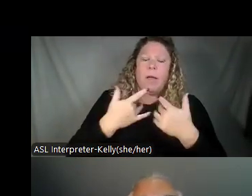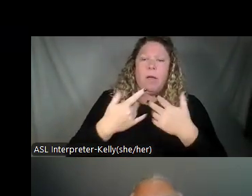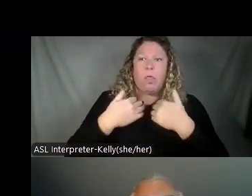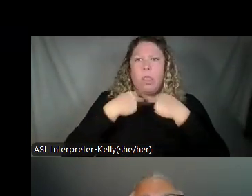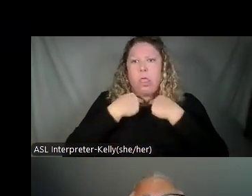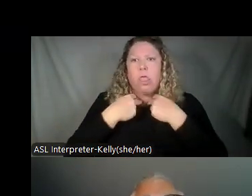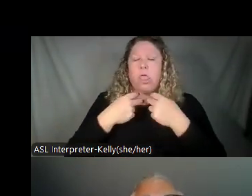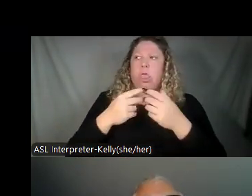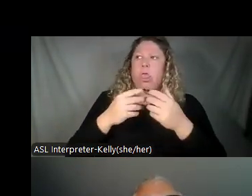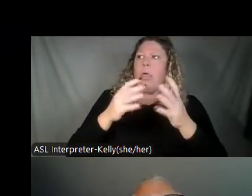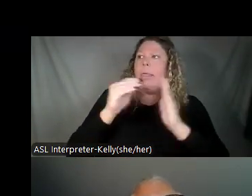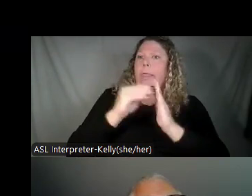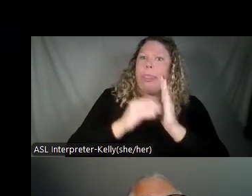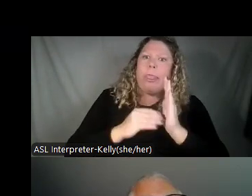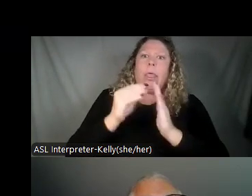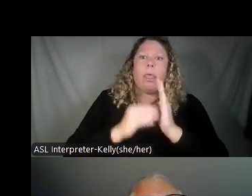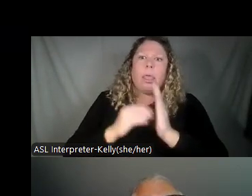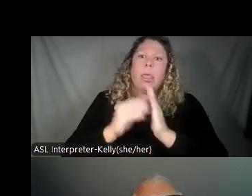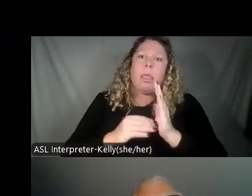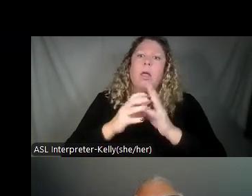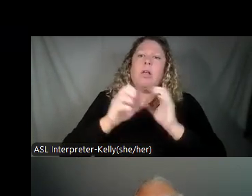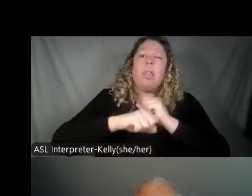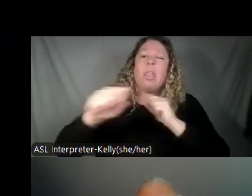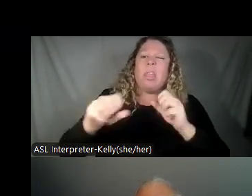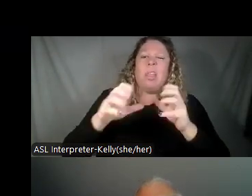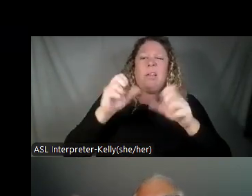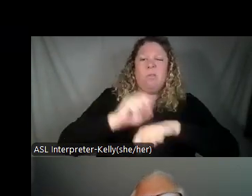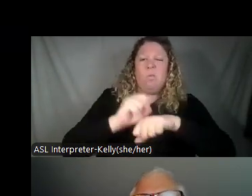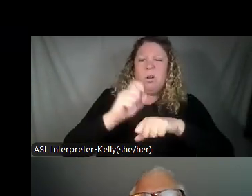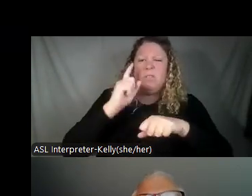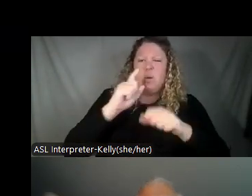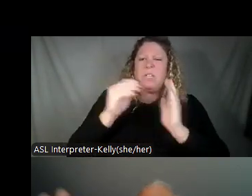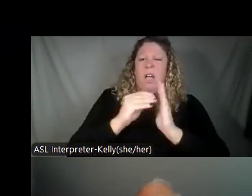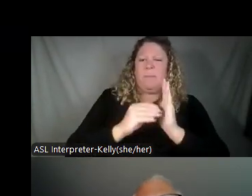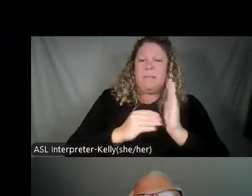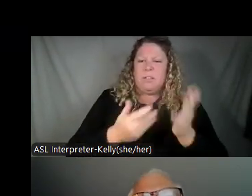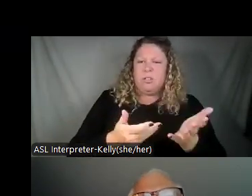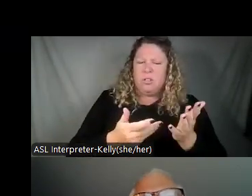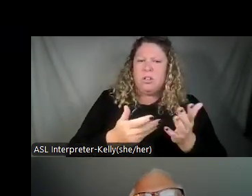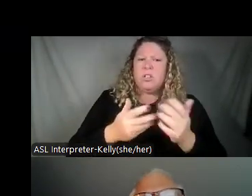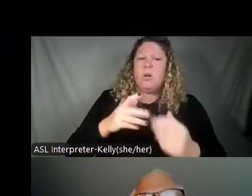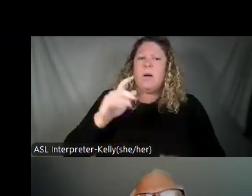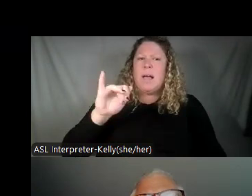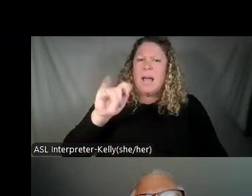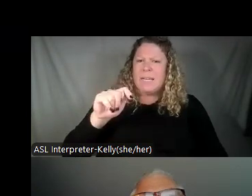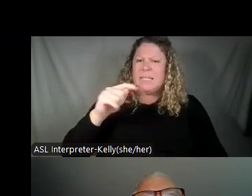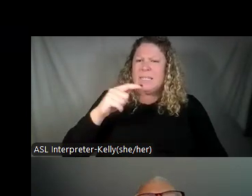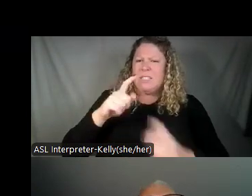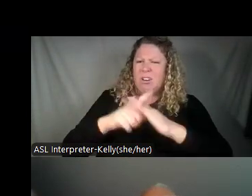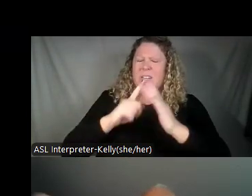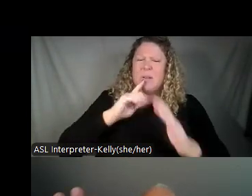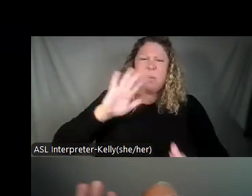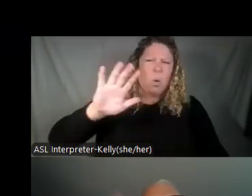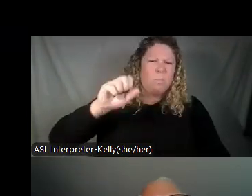much documentation. And what happened is they started really pushing back on the project management